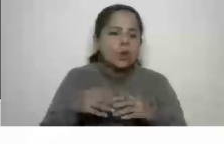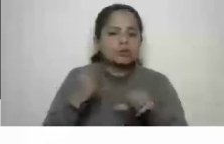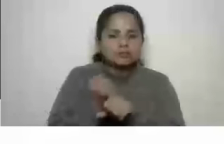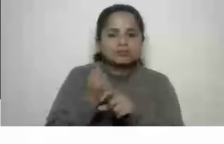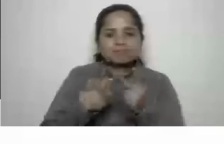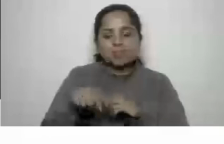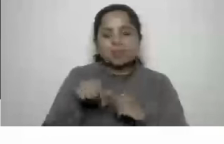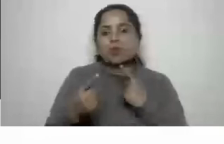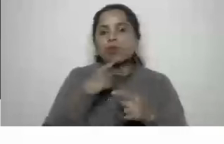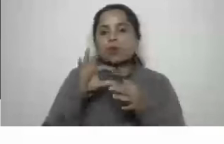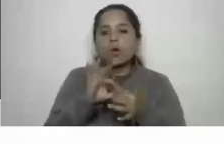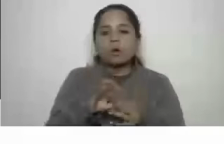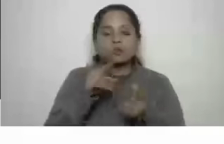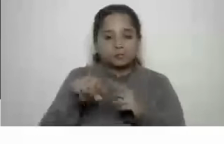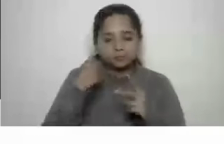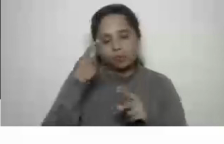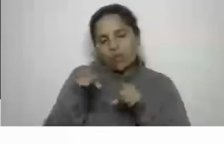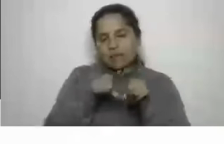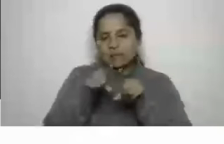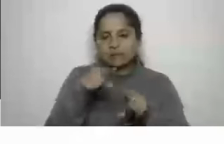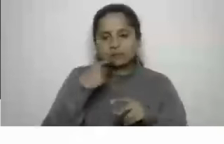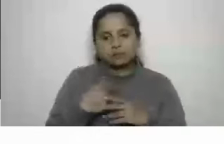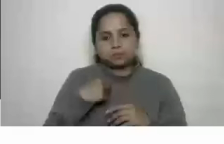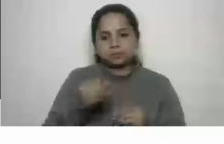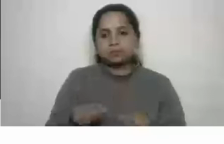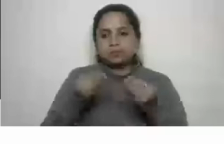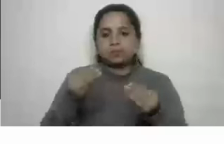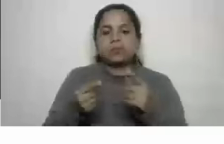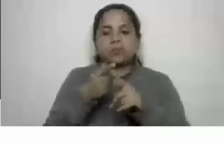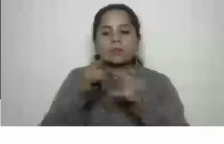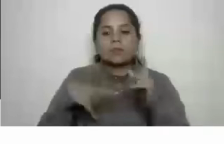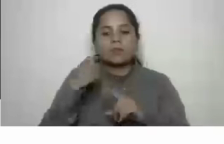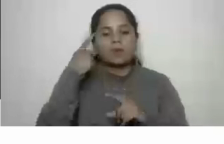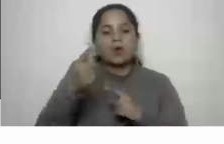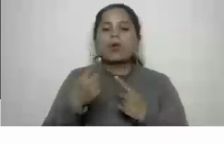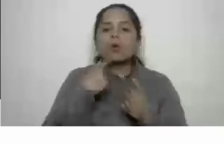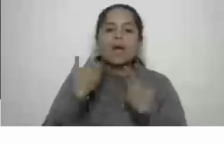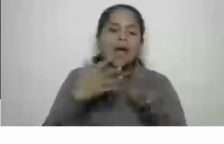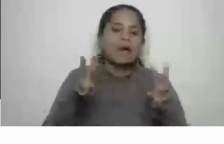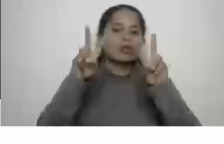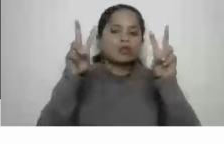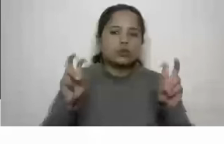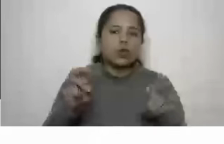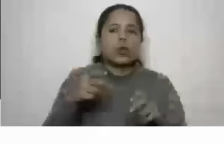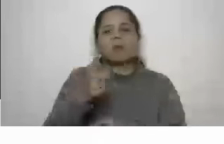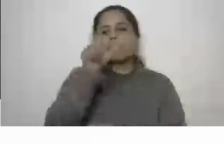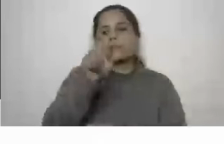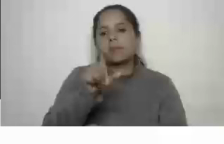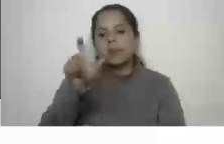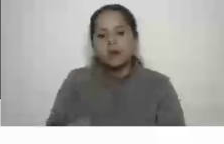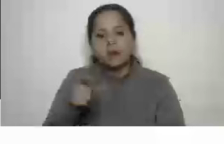Here I'm talking about speaking. So for example, I can assign a task to speak about any topic to individuals or